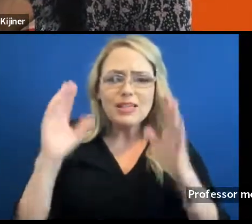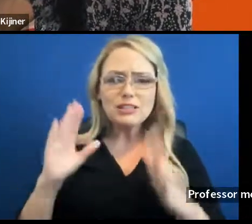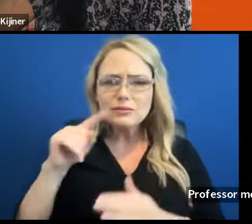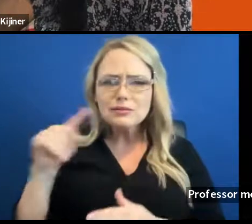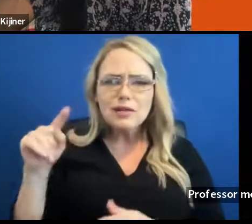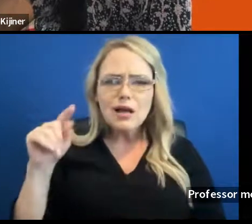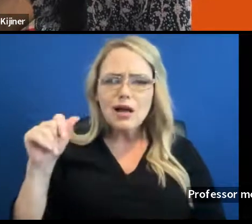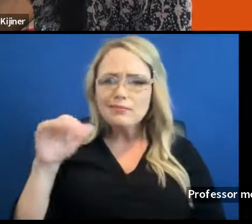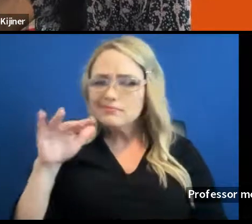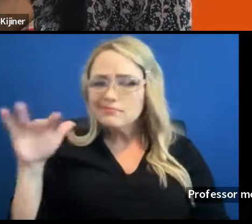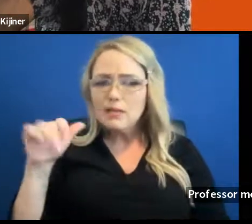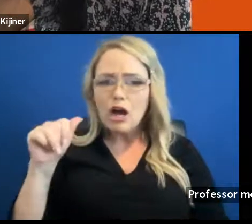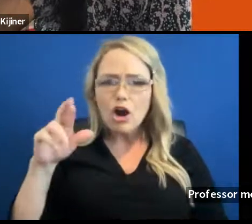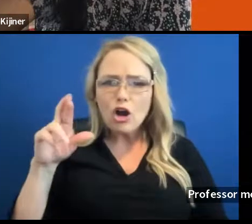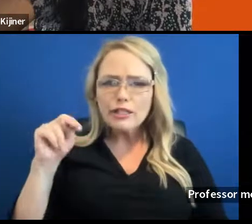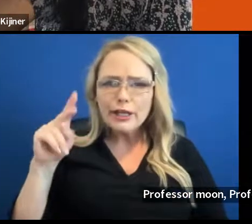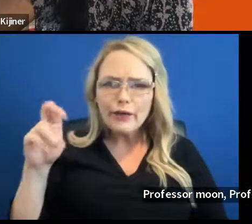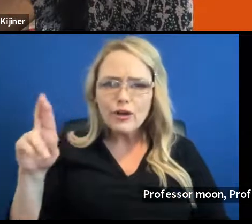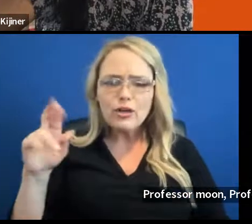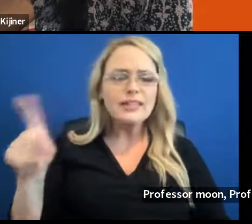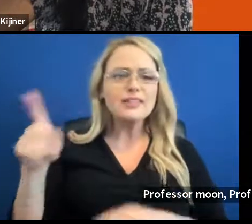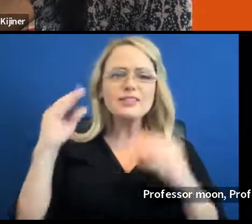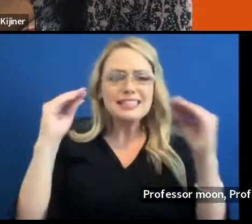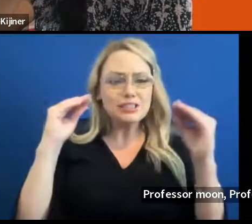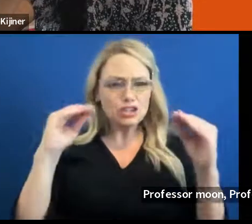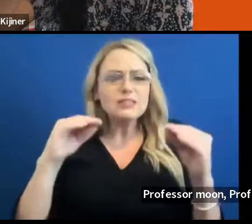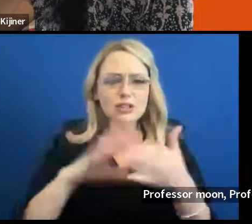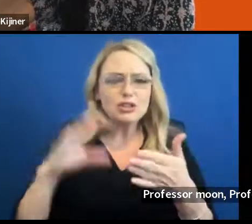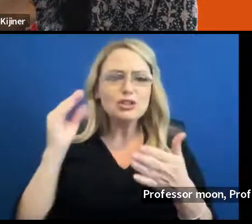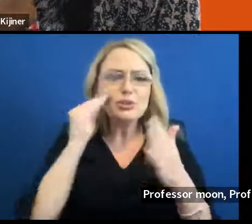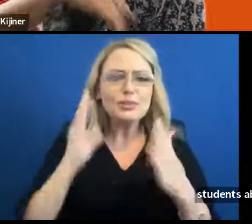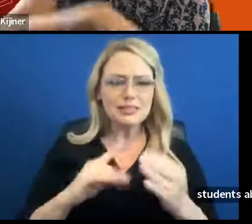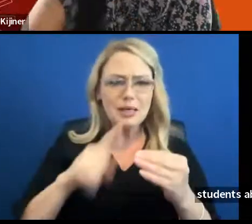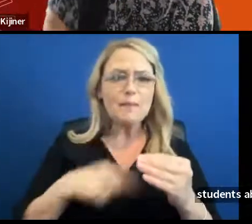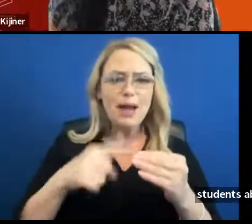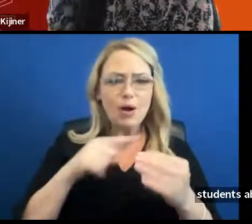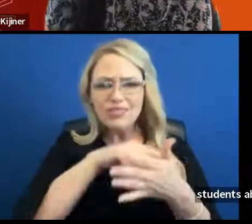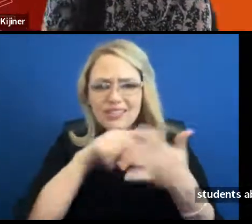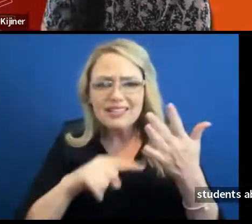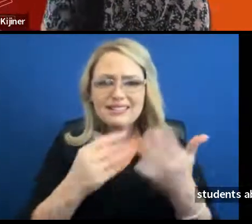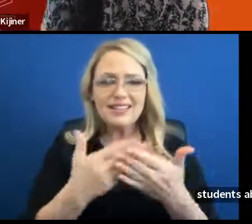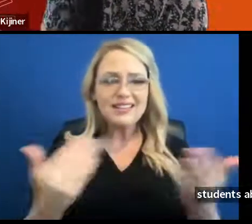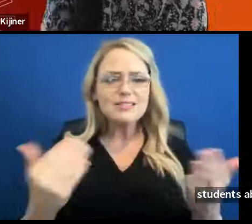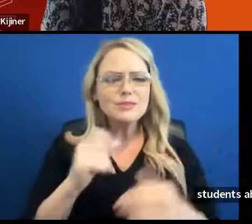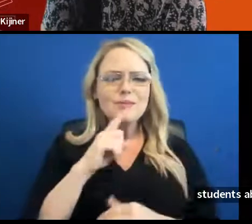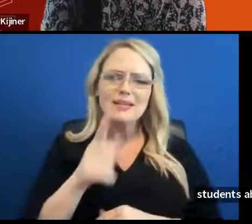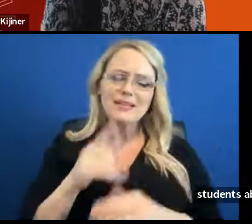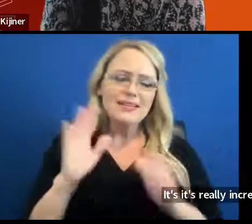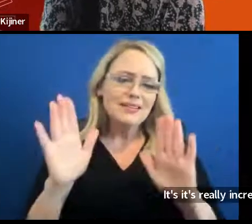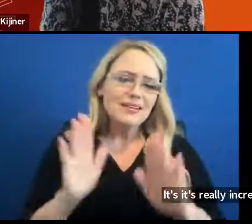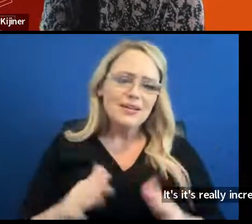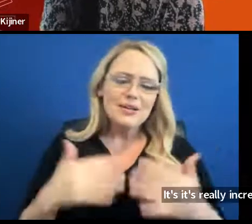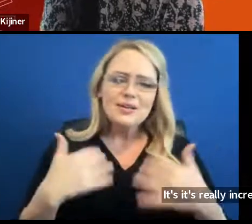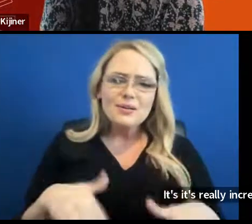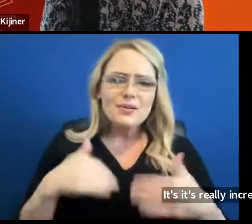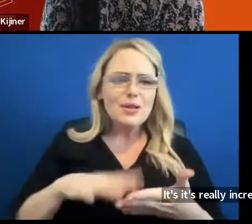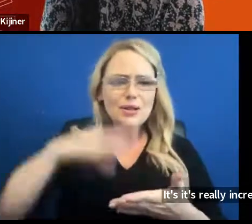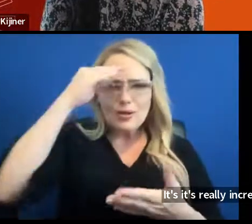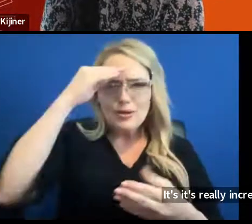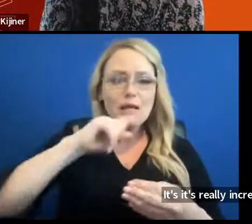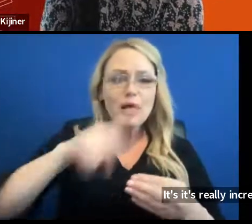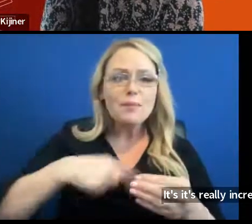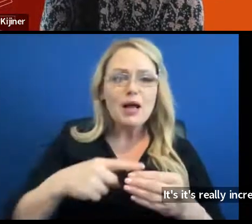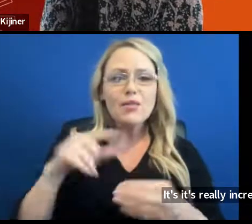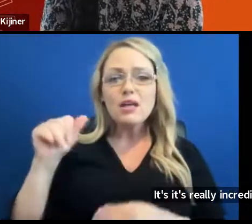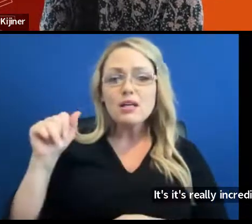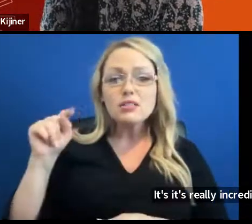these things. Yeah, it's really incredible, you know, learning about the bombing, the atomic bombing that you